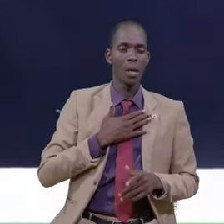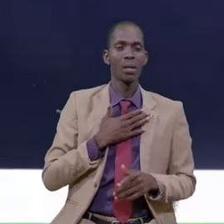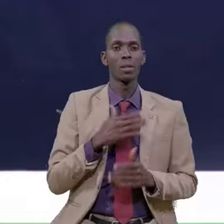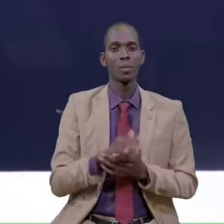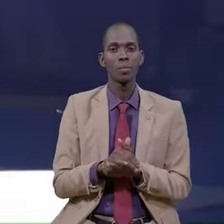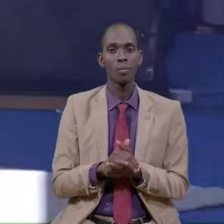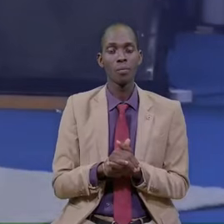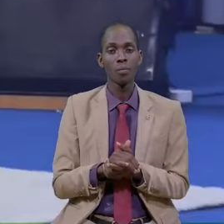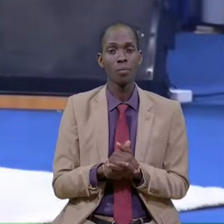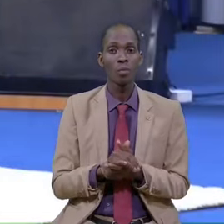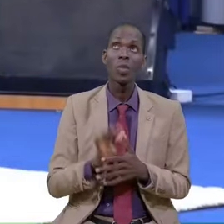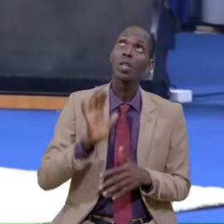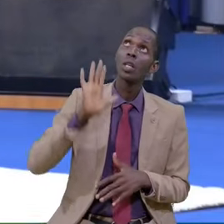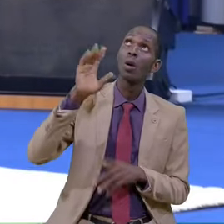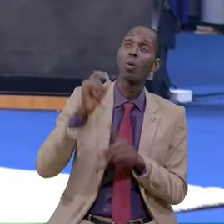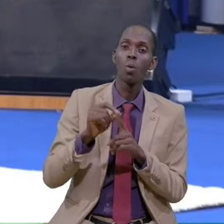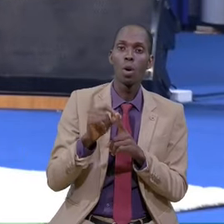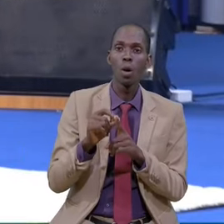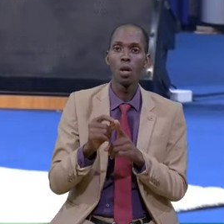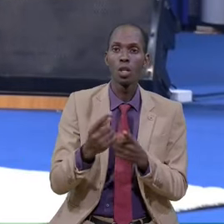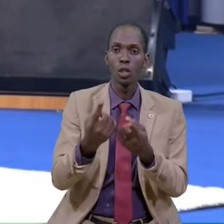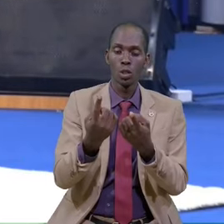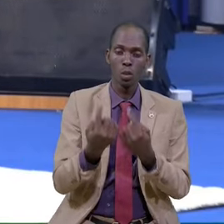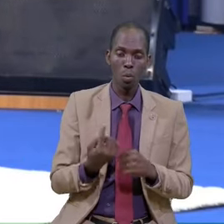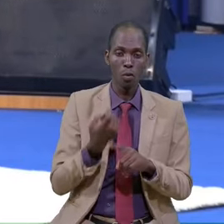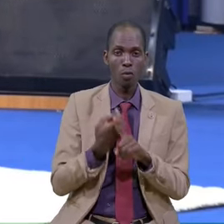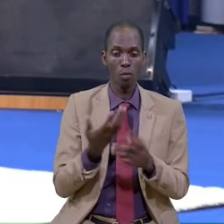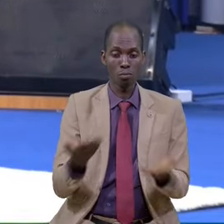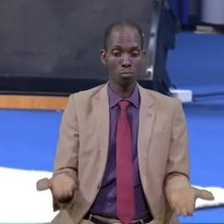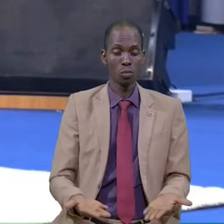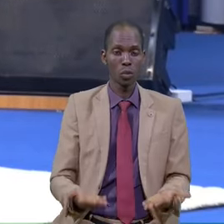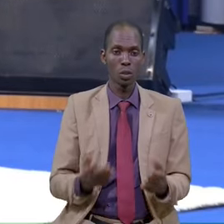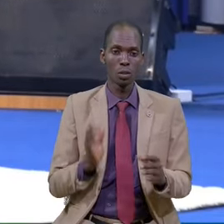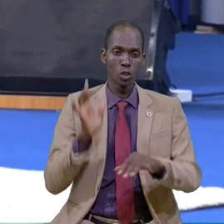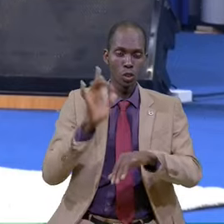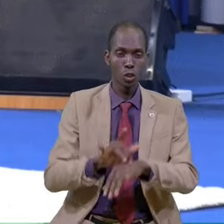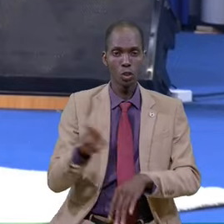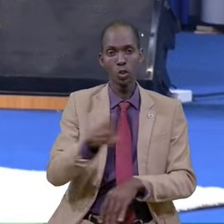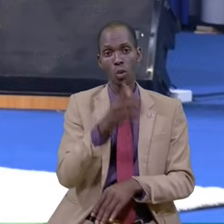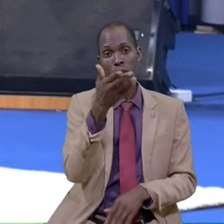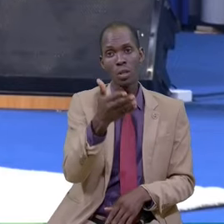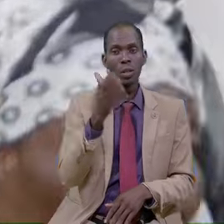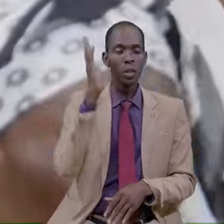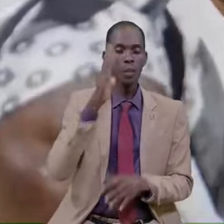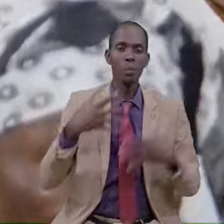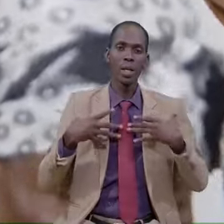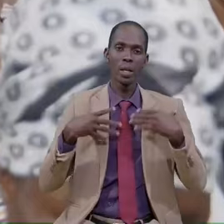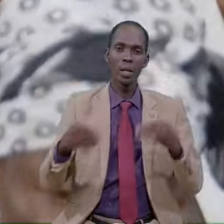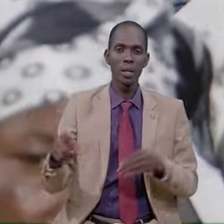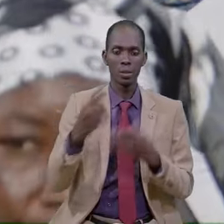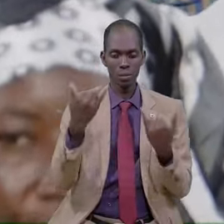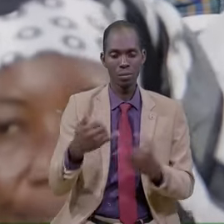mine word coming up from here to you there will you tonight